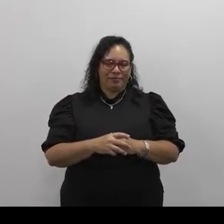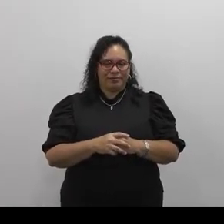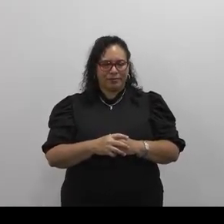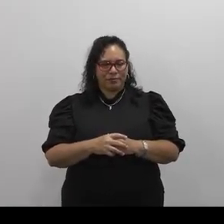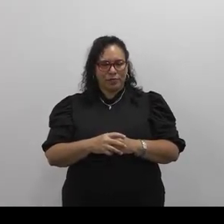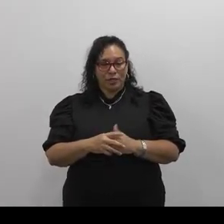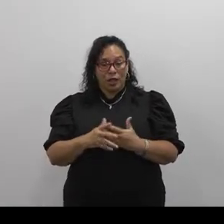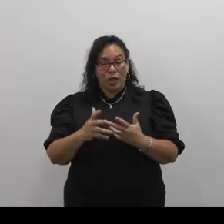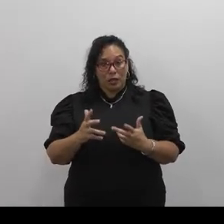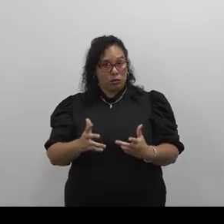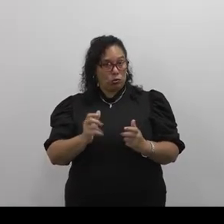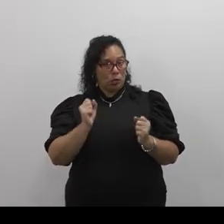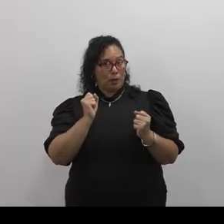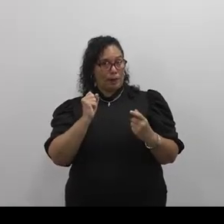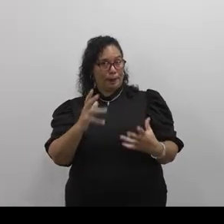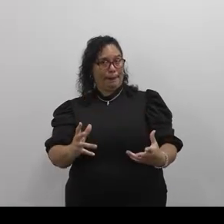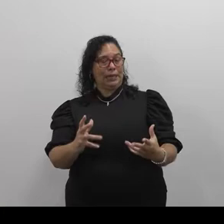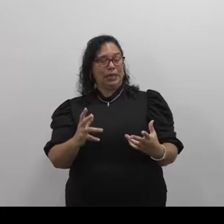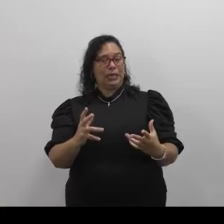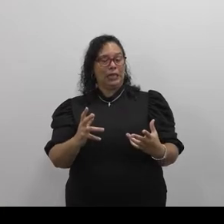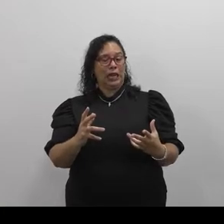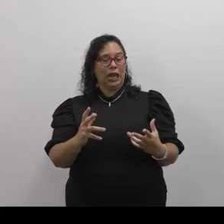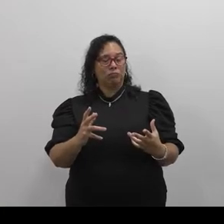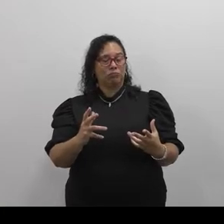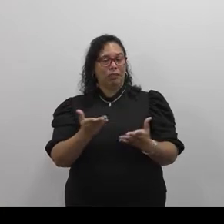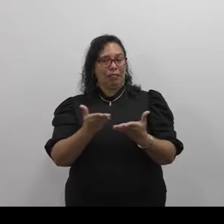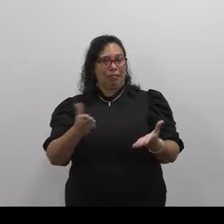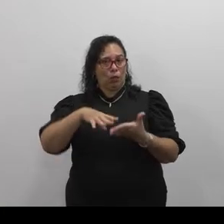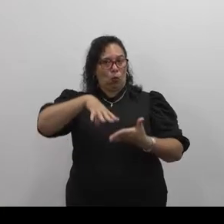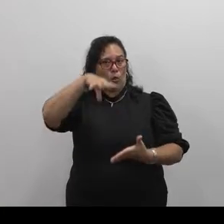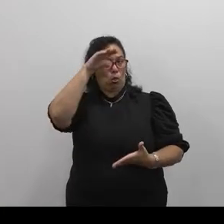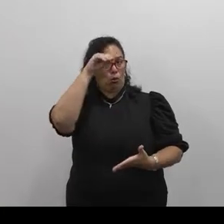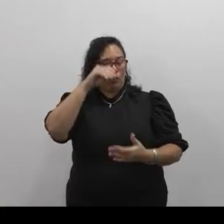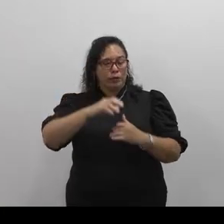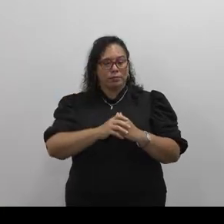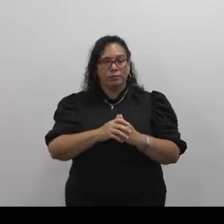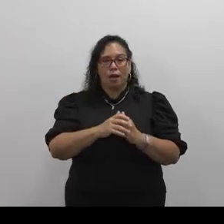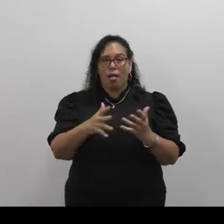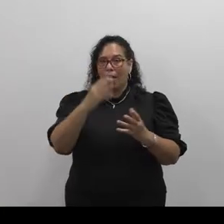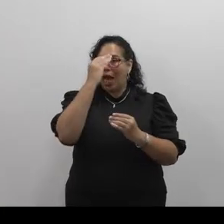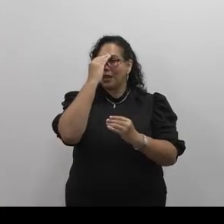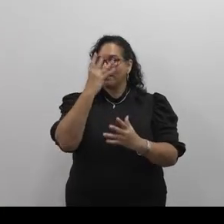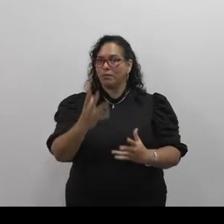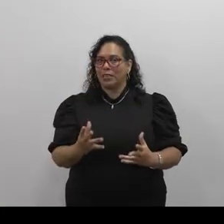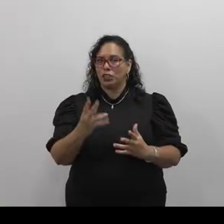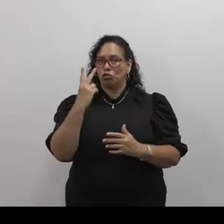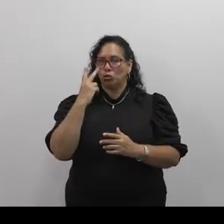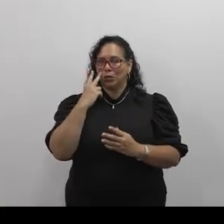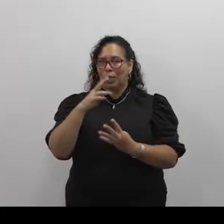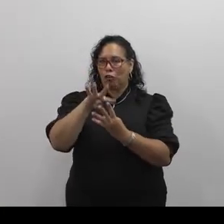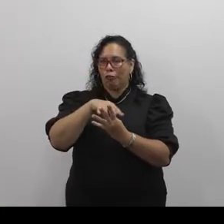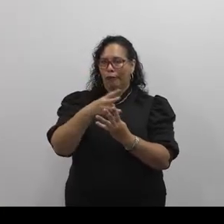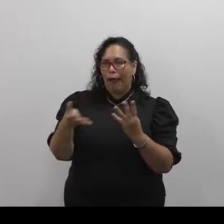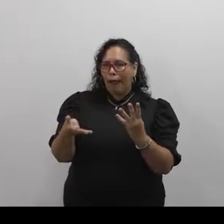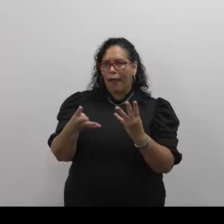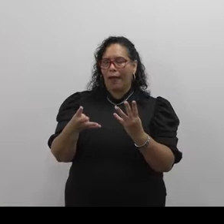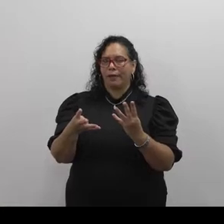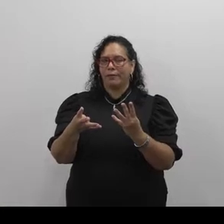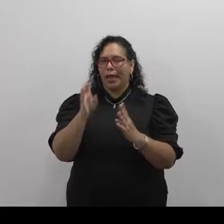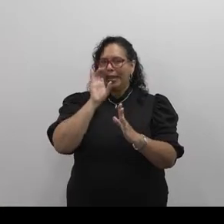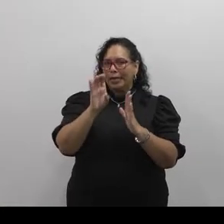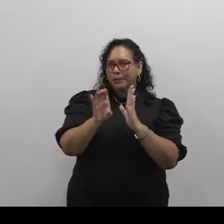So there was, in fact, a number of key takeaways, and a lot of this information, by the way, including some of the graphs and images you see embedded into